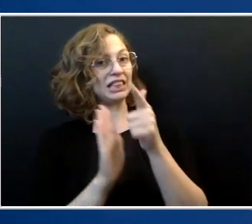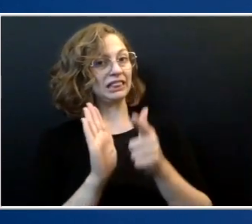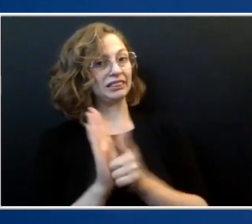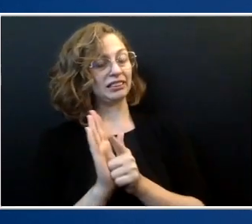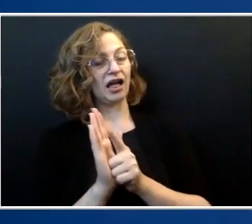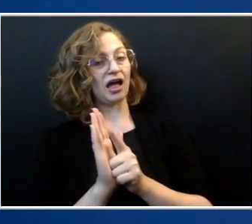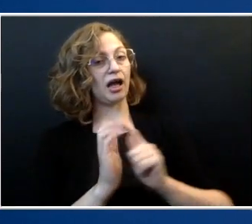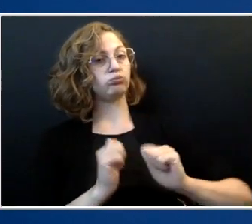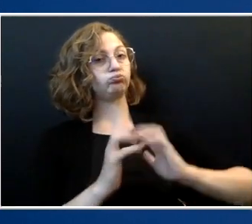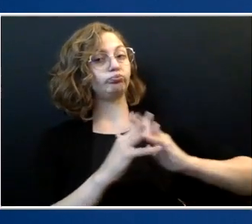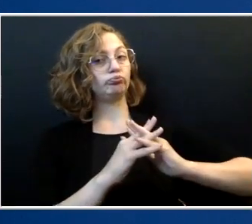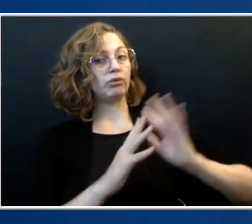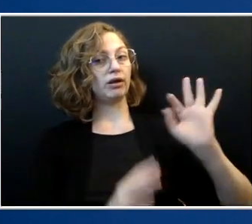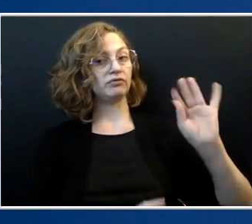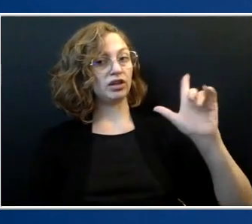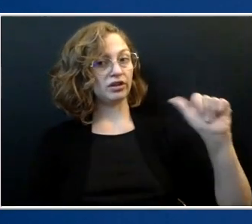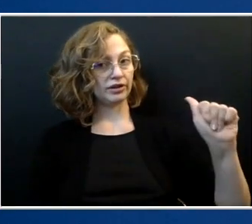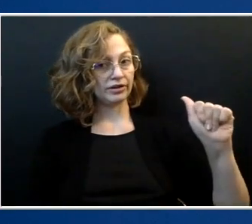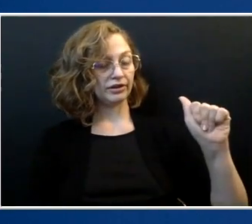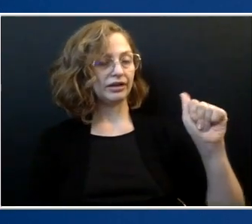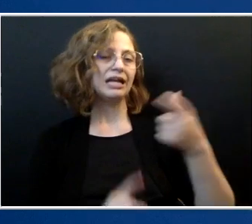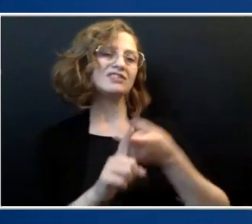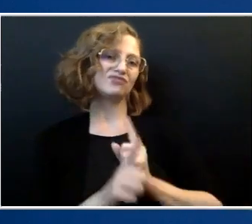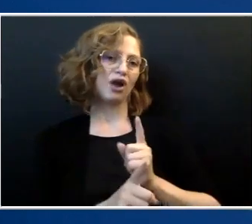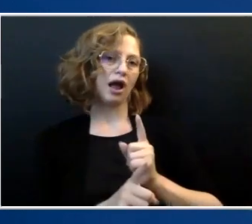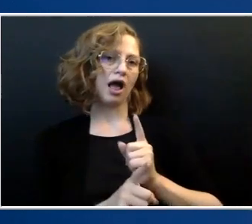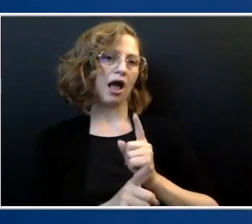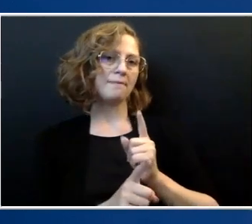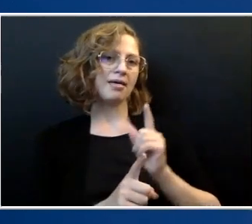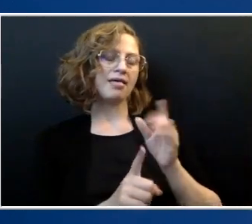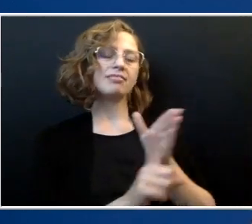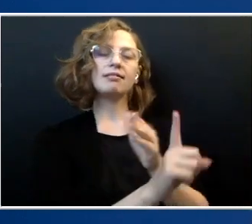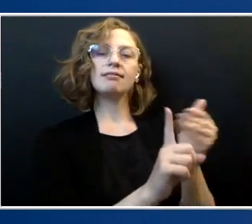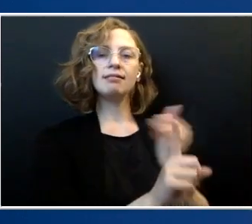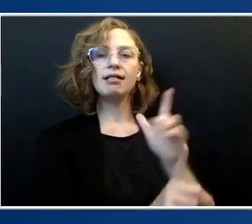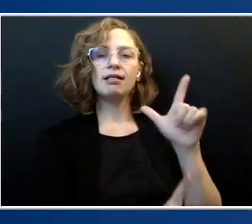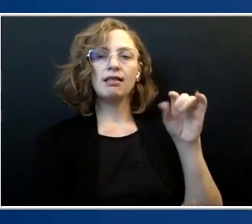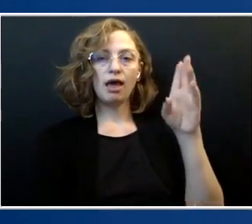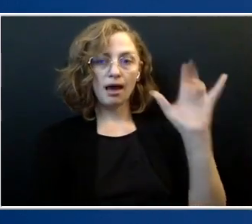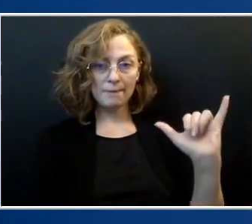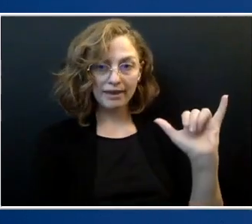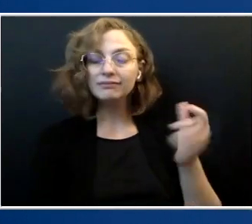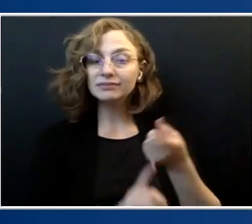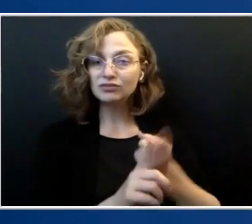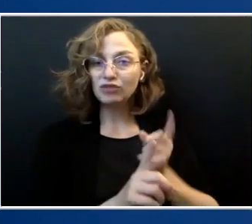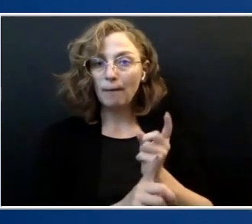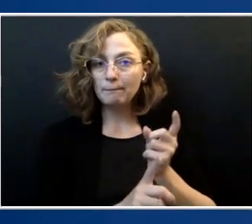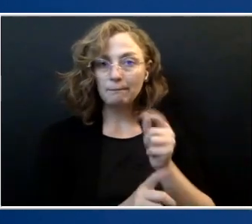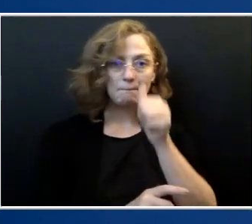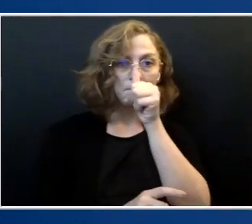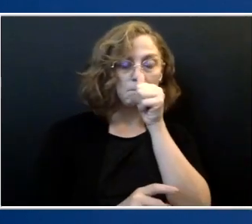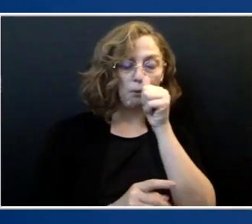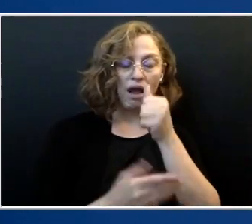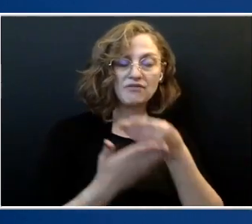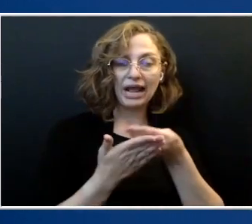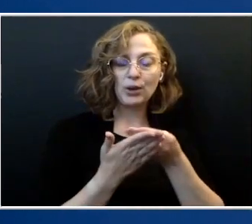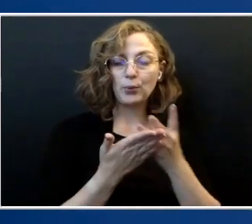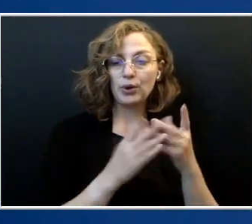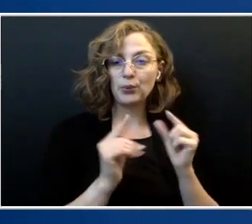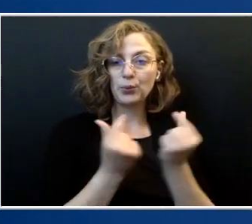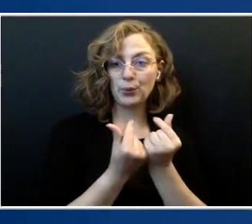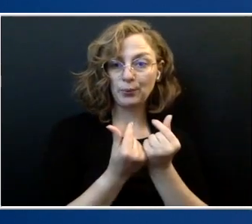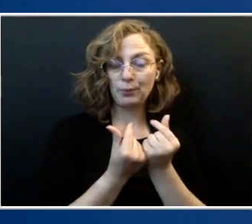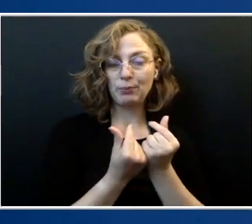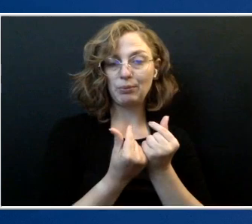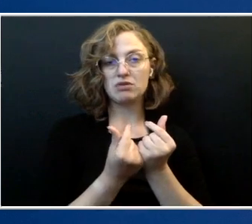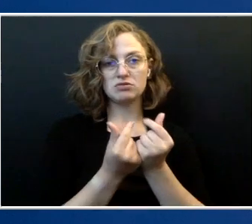of the lobbying that occurred by this private equity group or the lobbyists that the private equity group hired to push these things